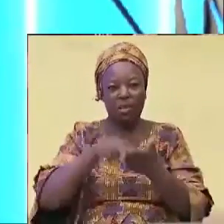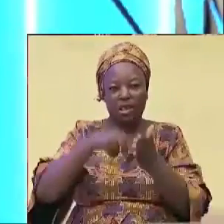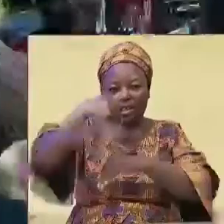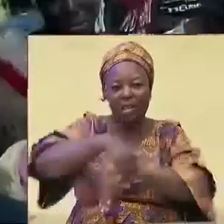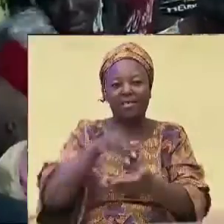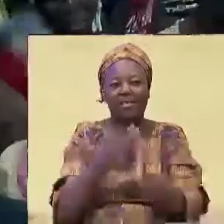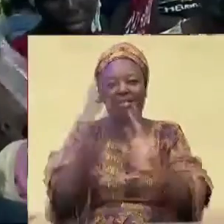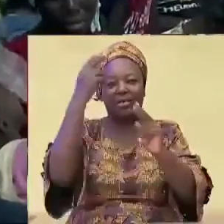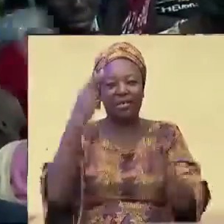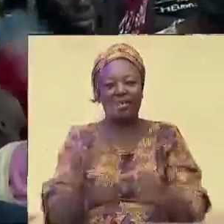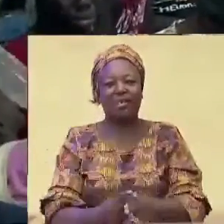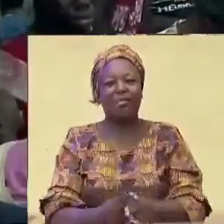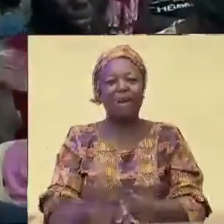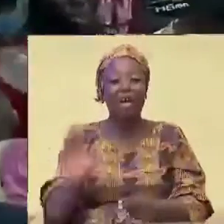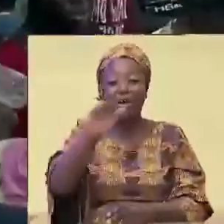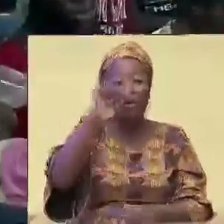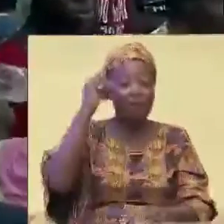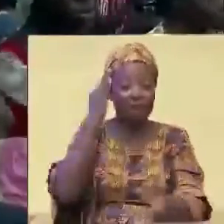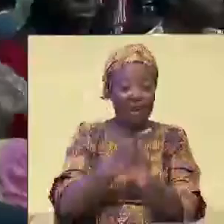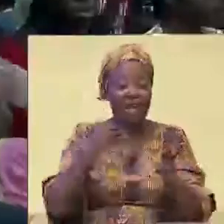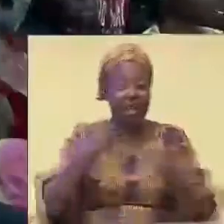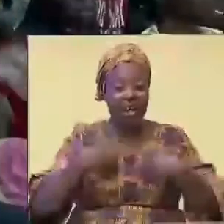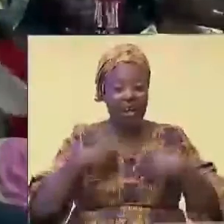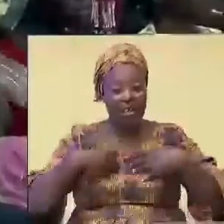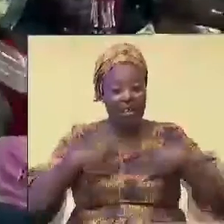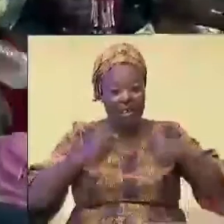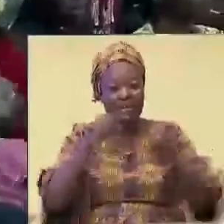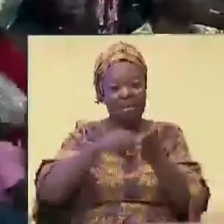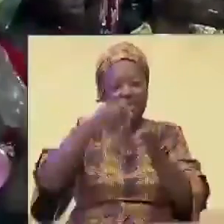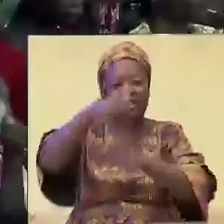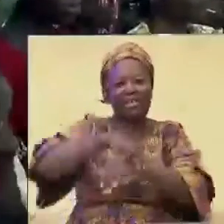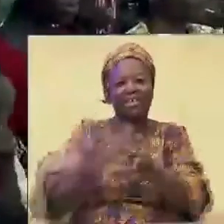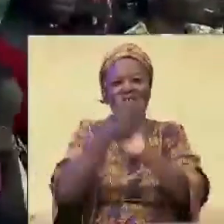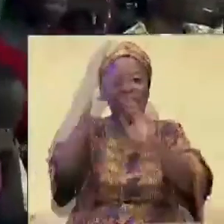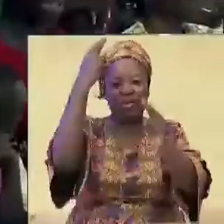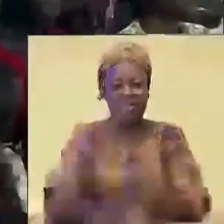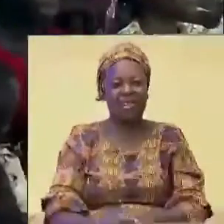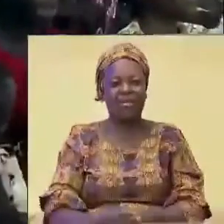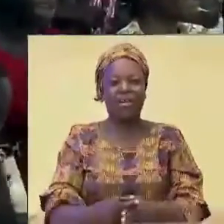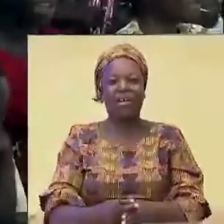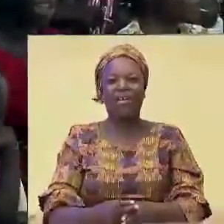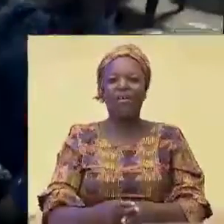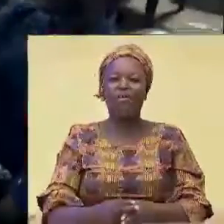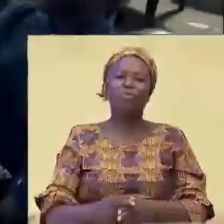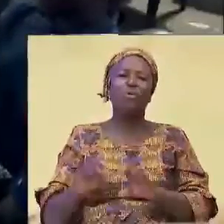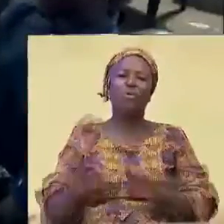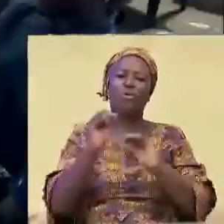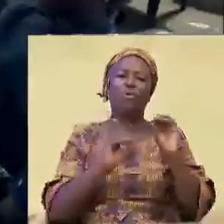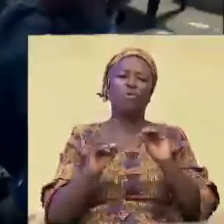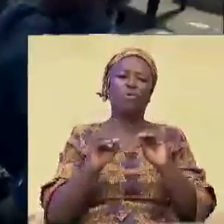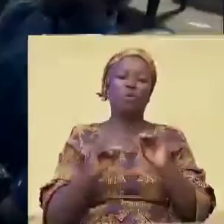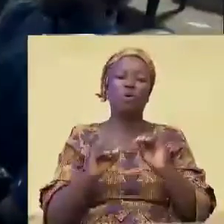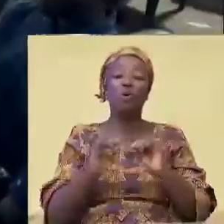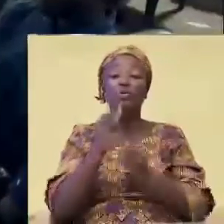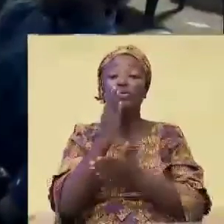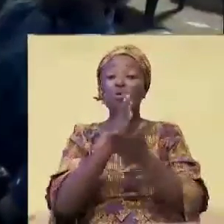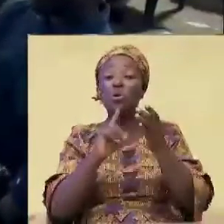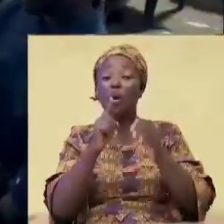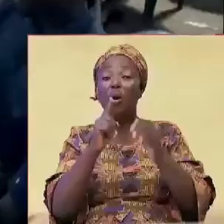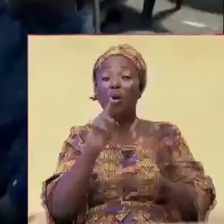whole. Thy faith has made thee whole. Oh, somebody